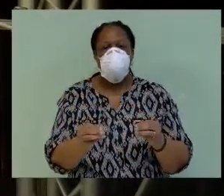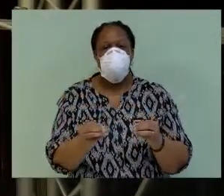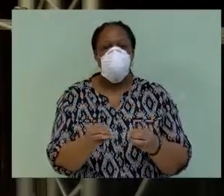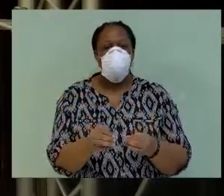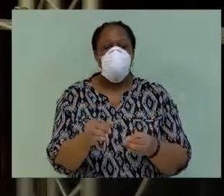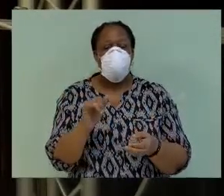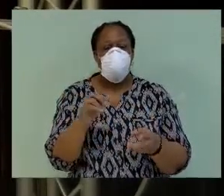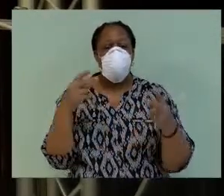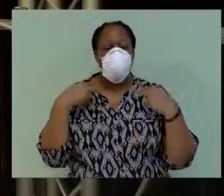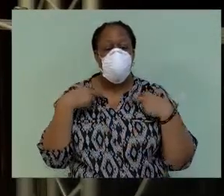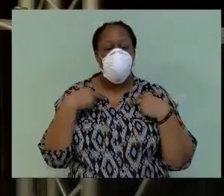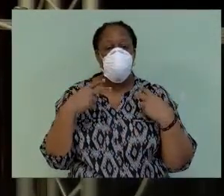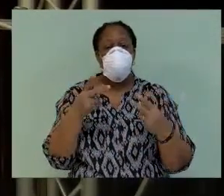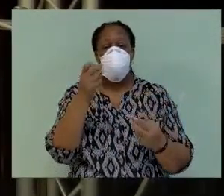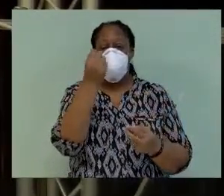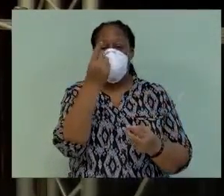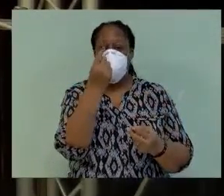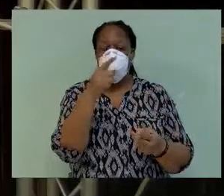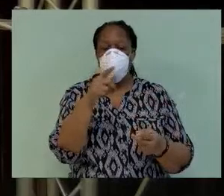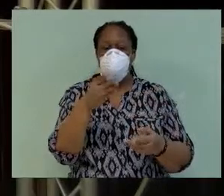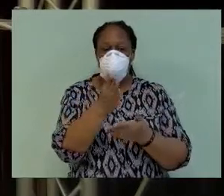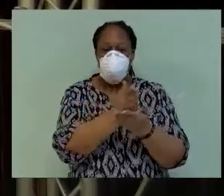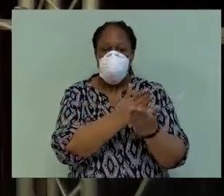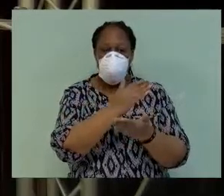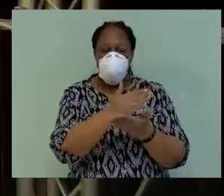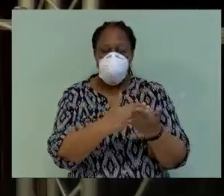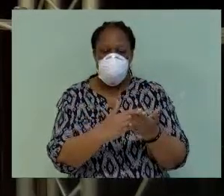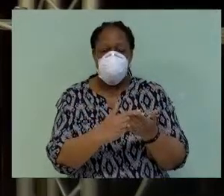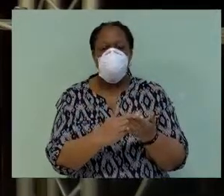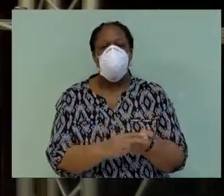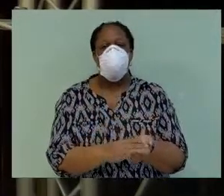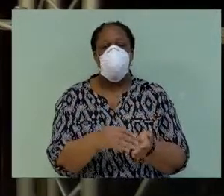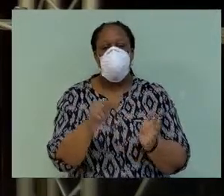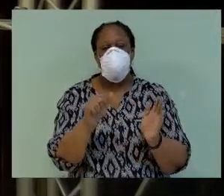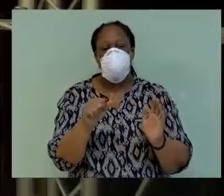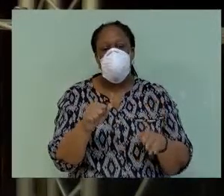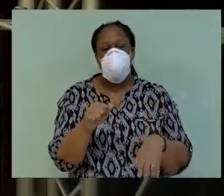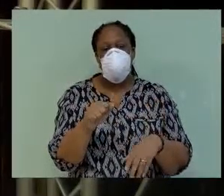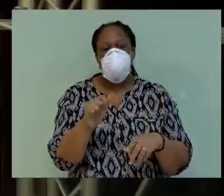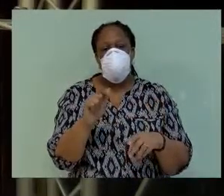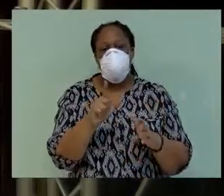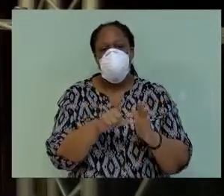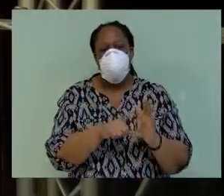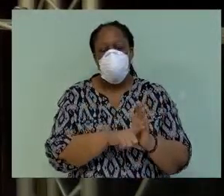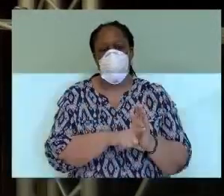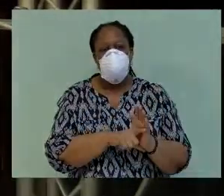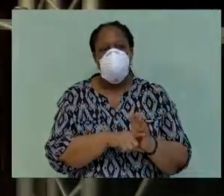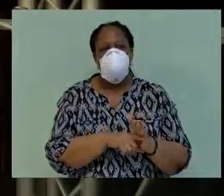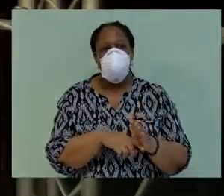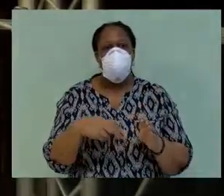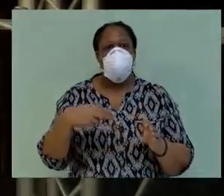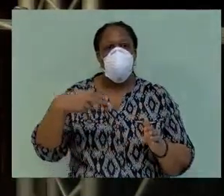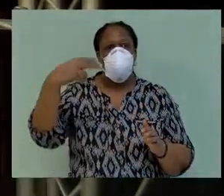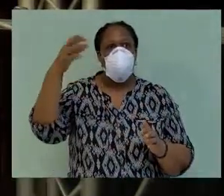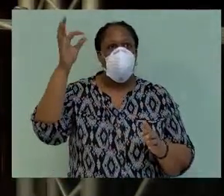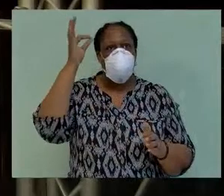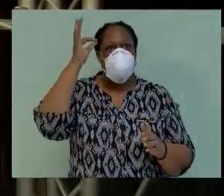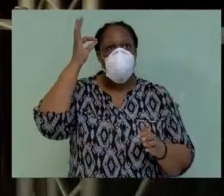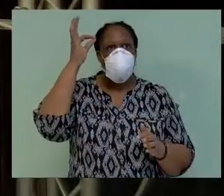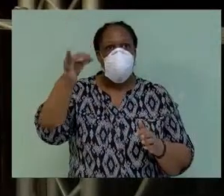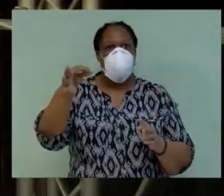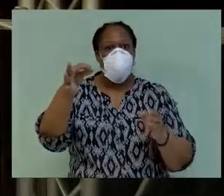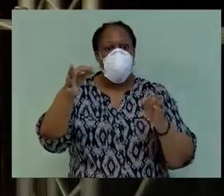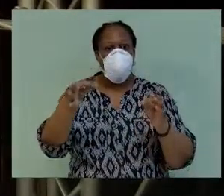11 departments, namely the Attorney General Chambers, Parliament, High Court, Magistrate